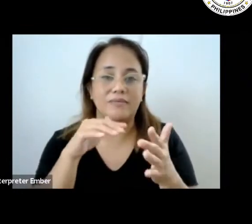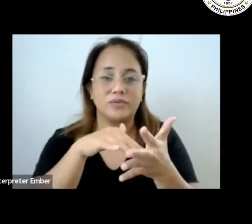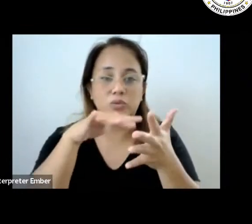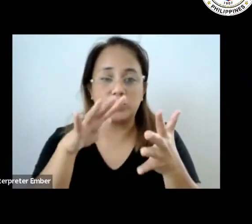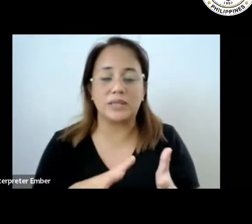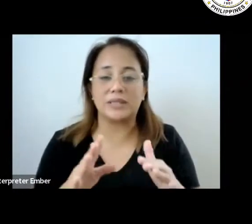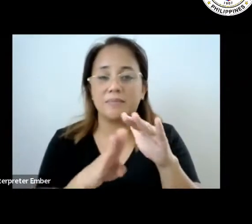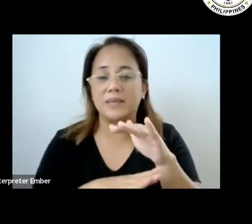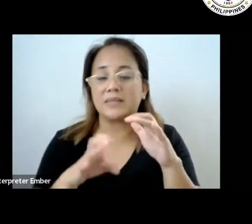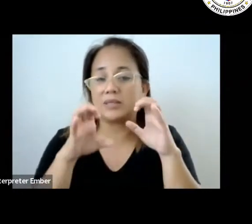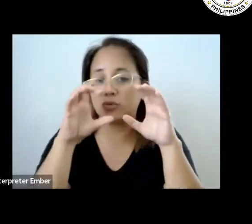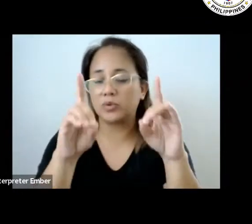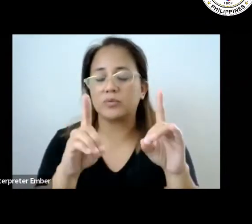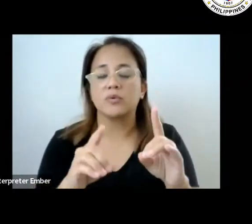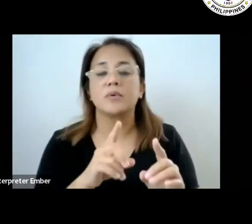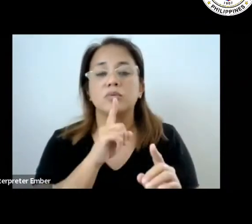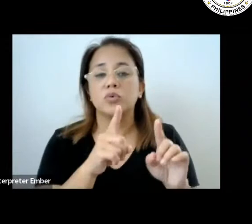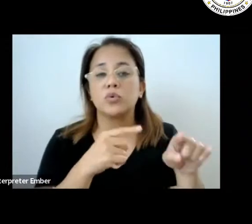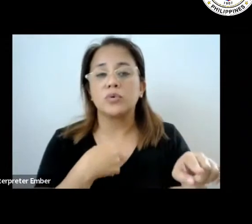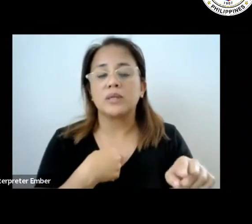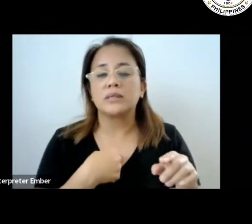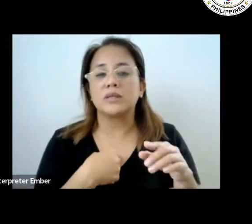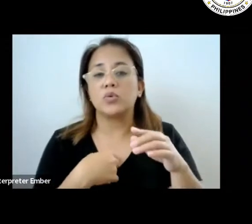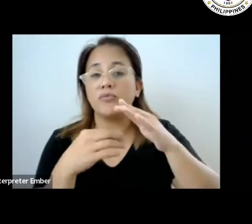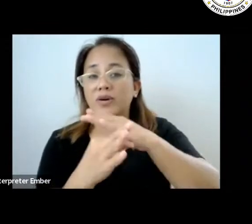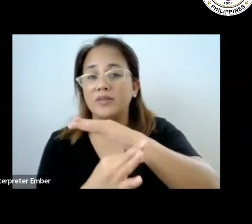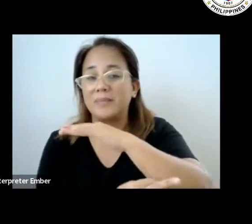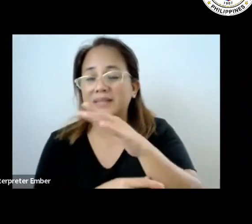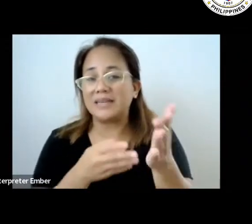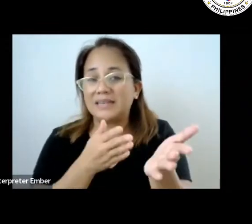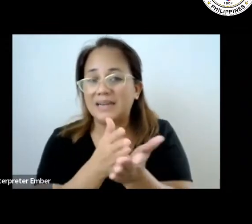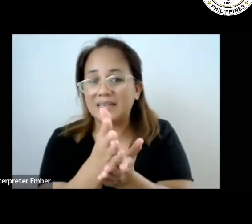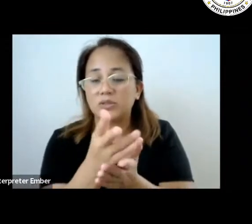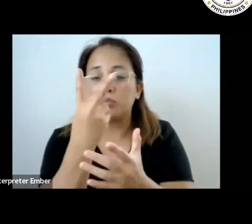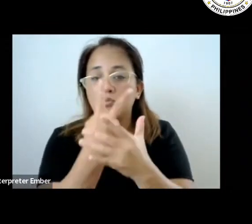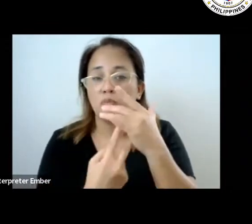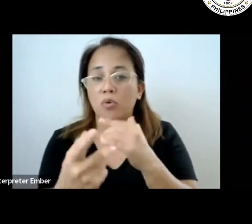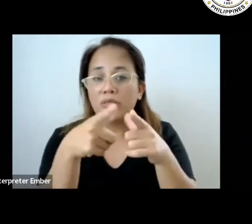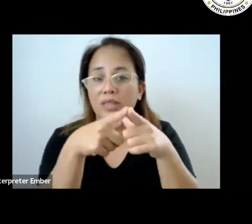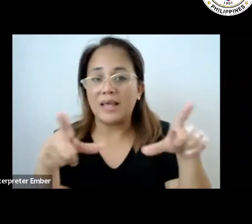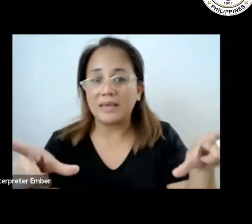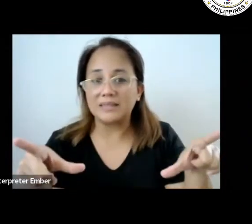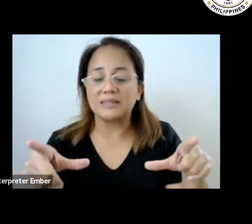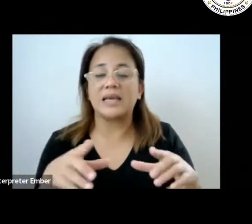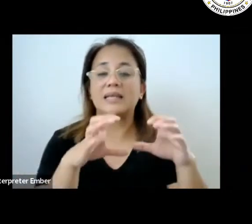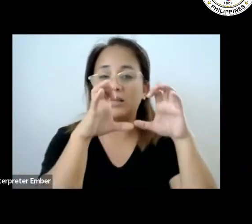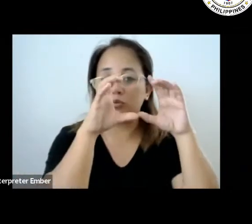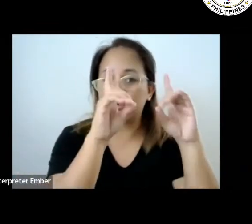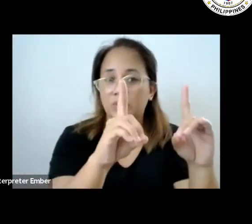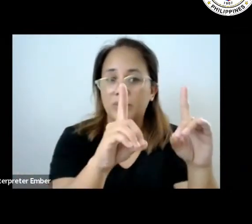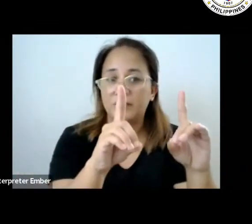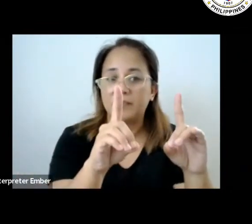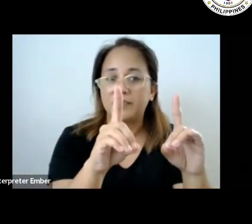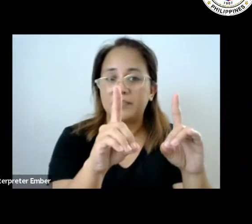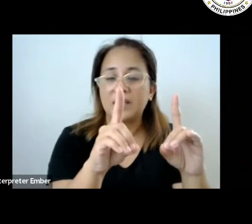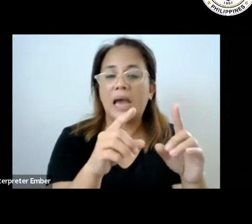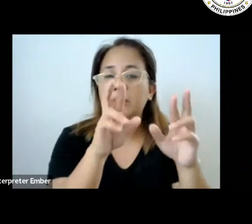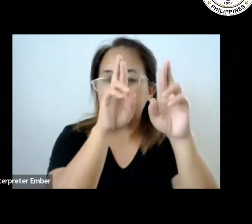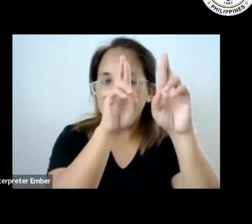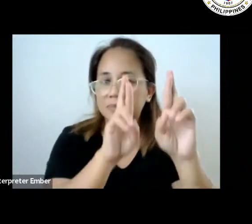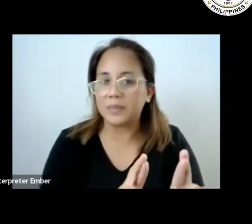education to ensure that the fundamental rights to both language and education are respected and